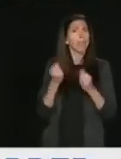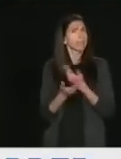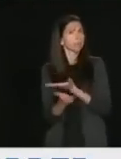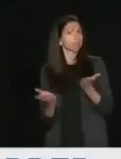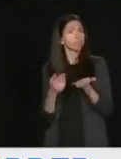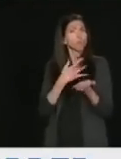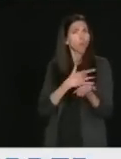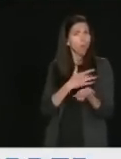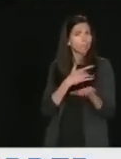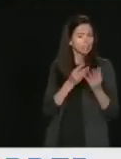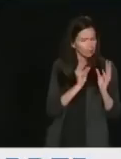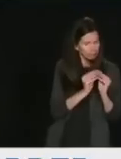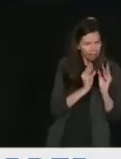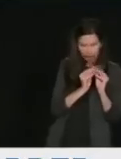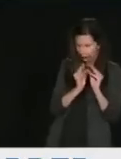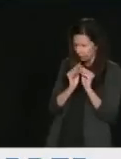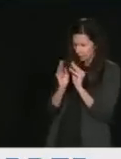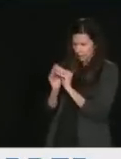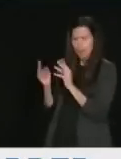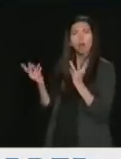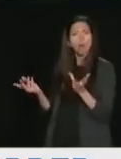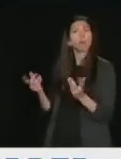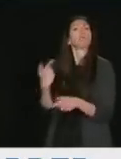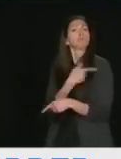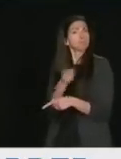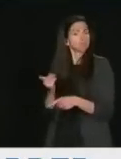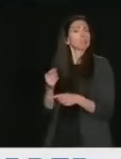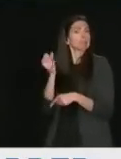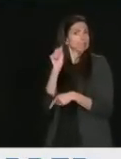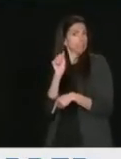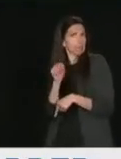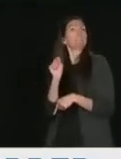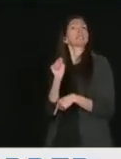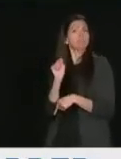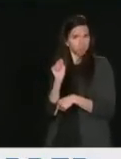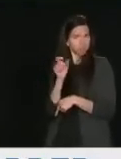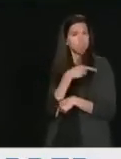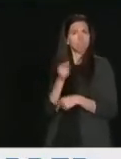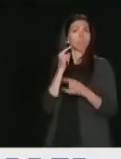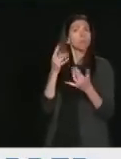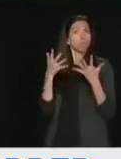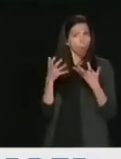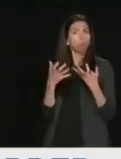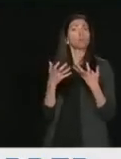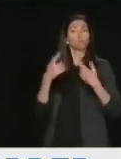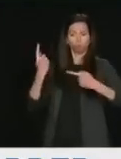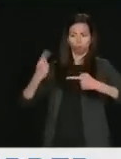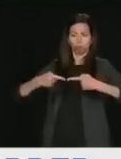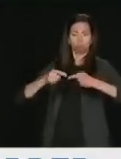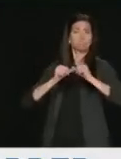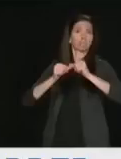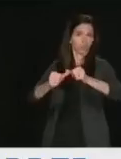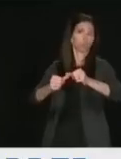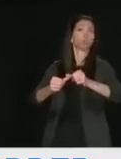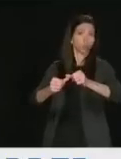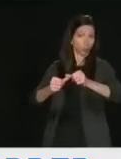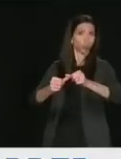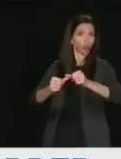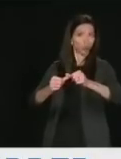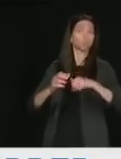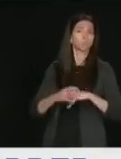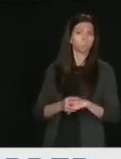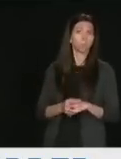continue with the measures that we have right now at the borders. You know, this is a